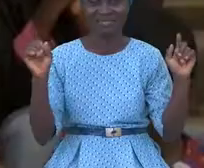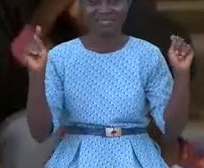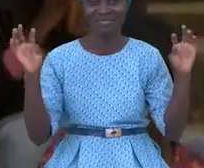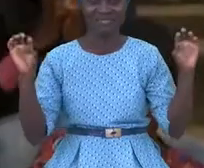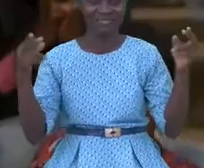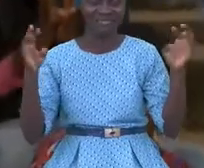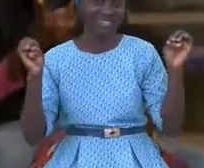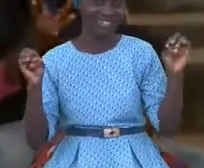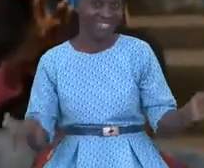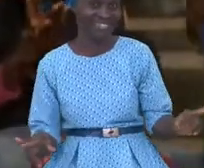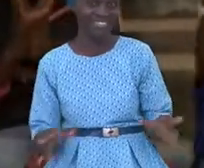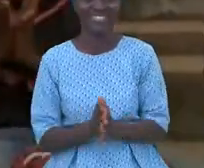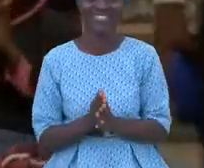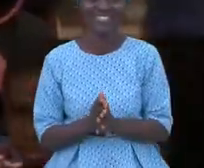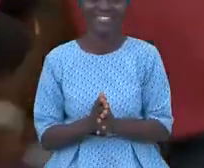was talking to me.